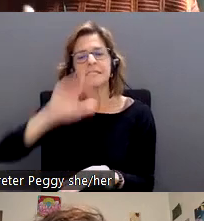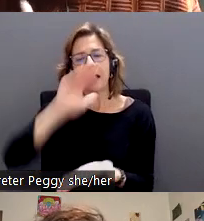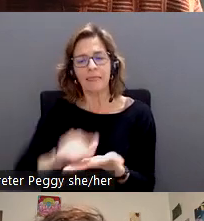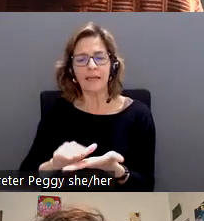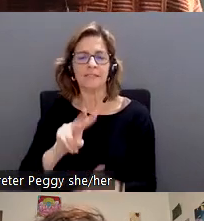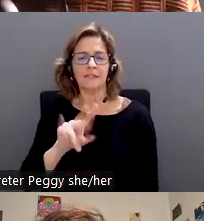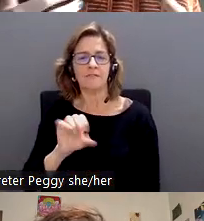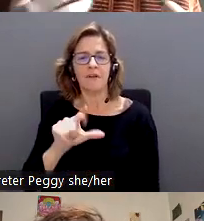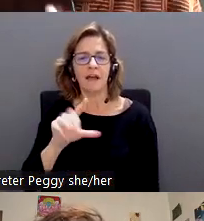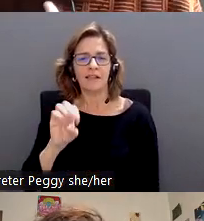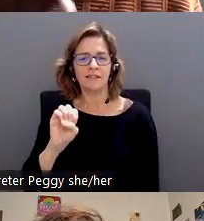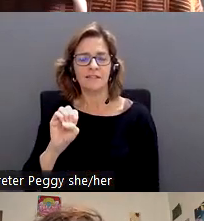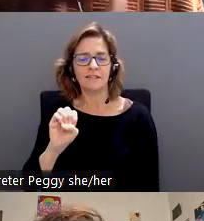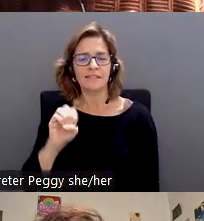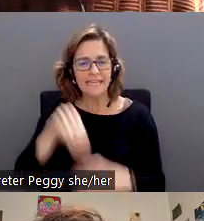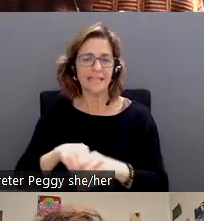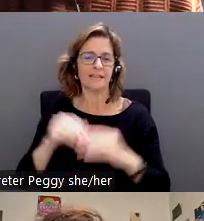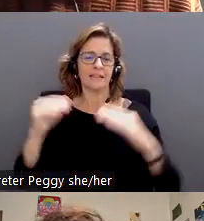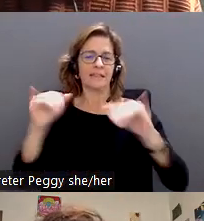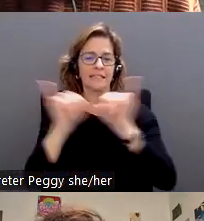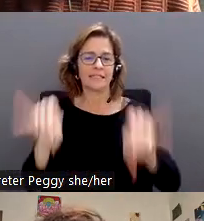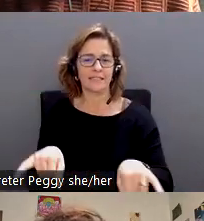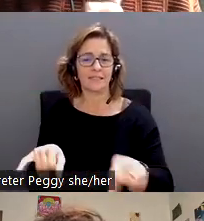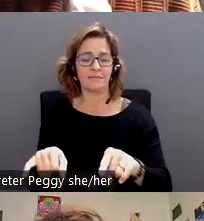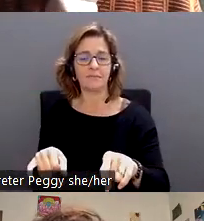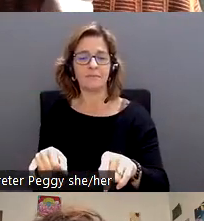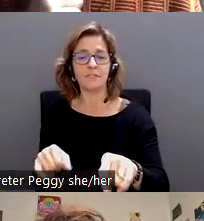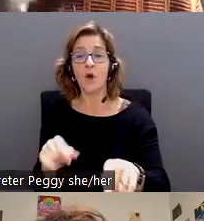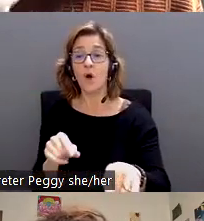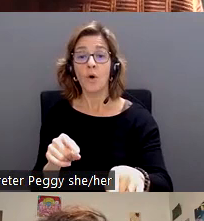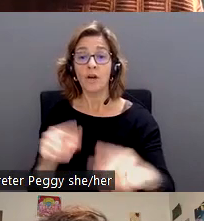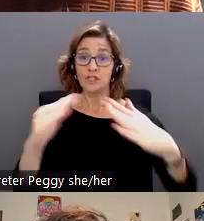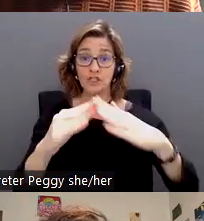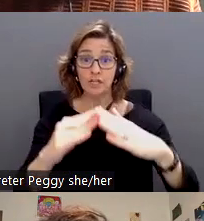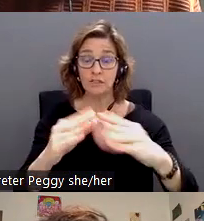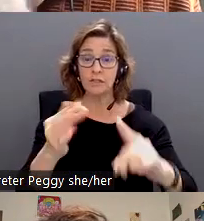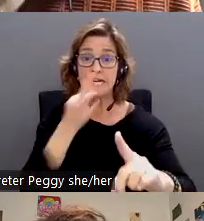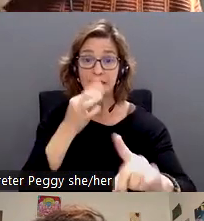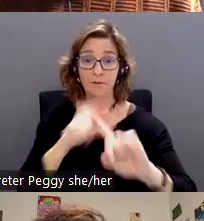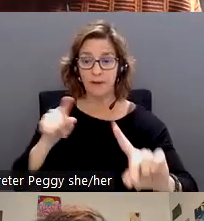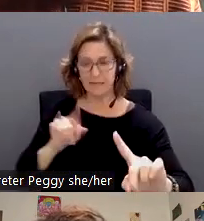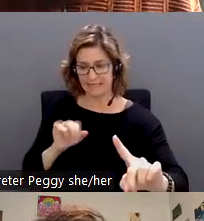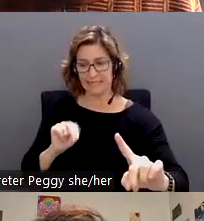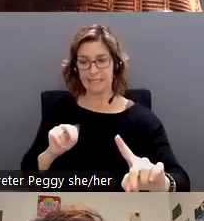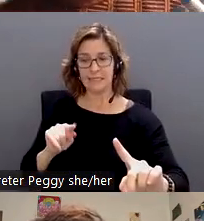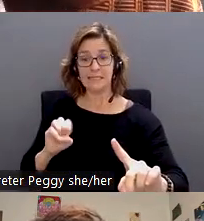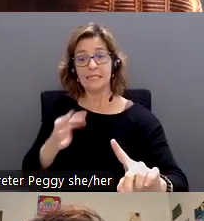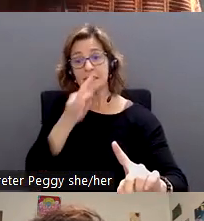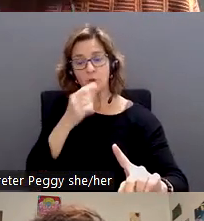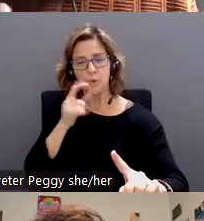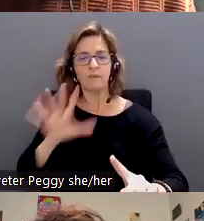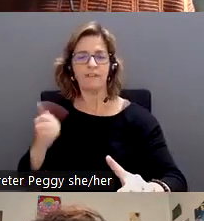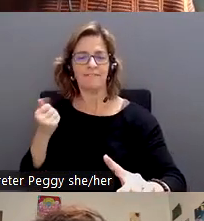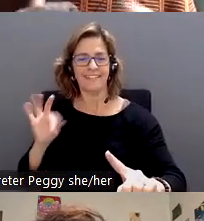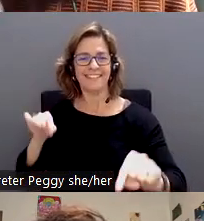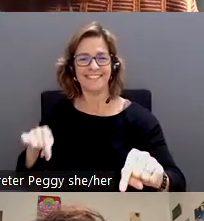are not experts in. We need that community partner to handle intakes and to advise